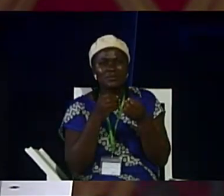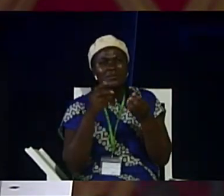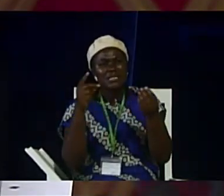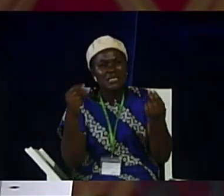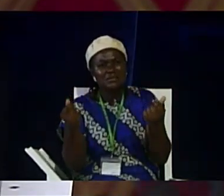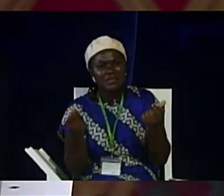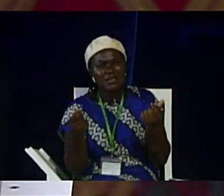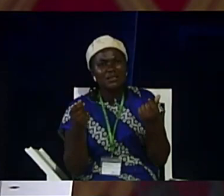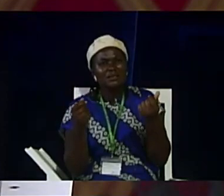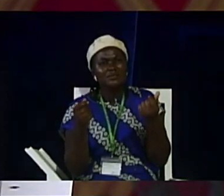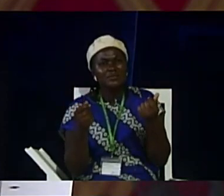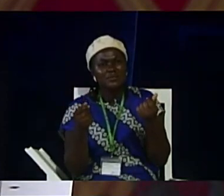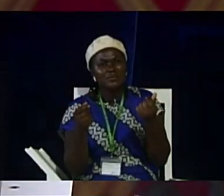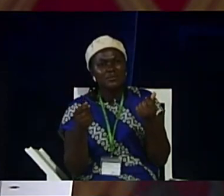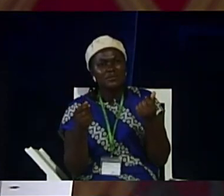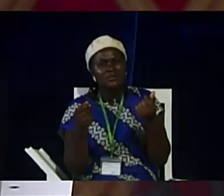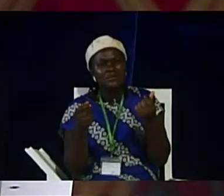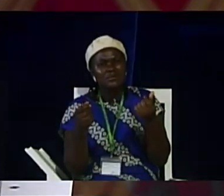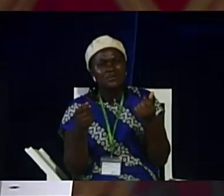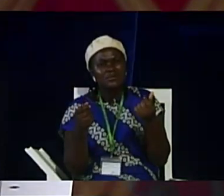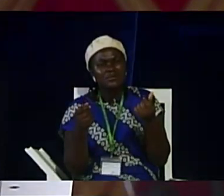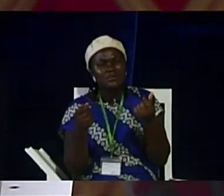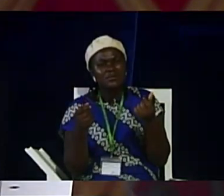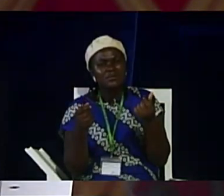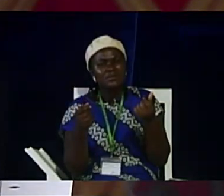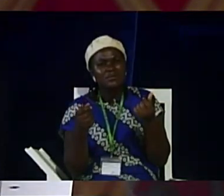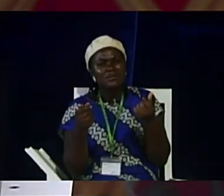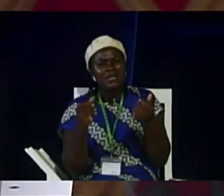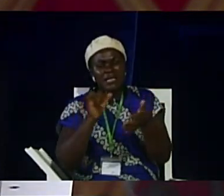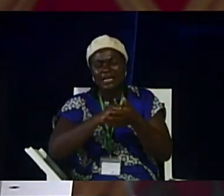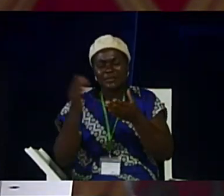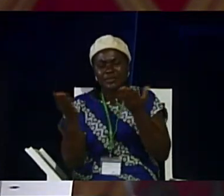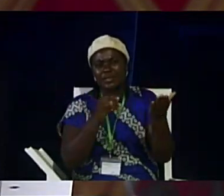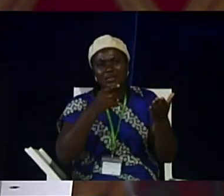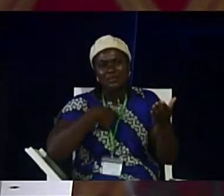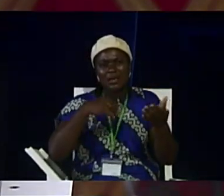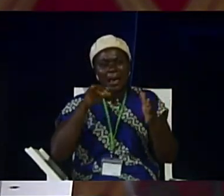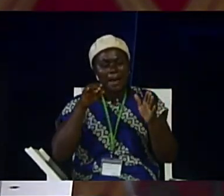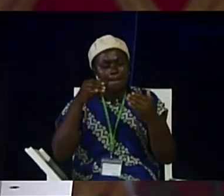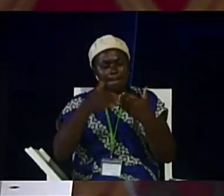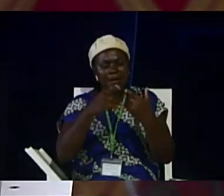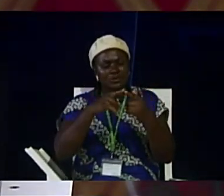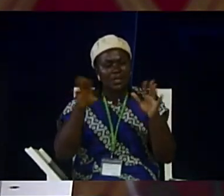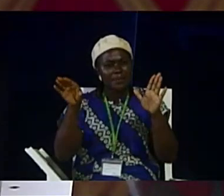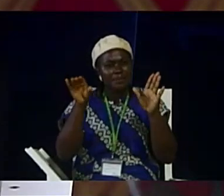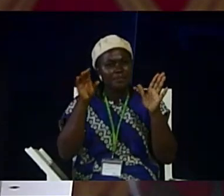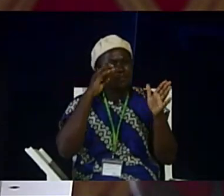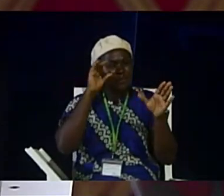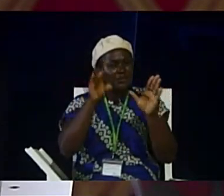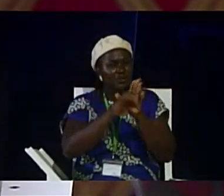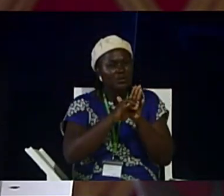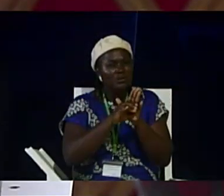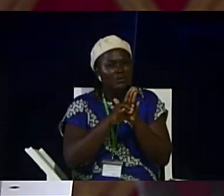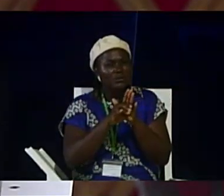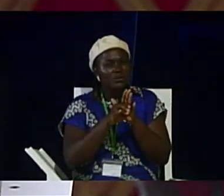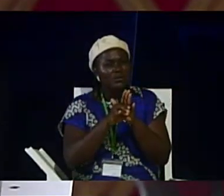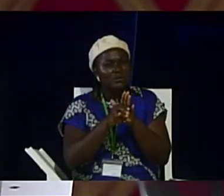Immediately, that put me back in the picture. Because now that my wife had to